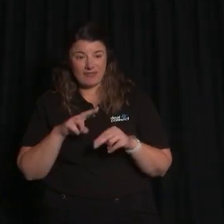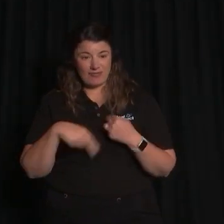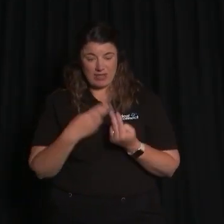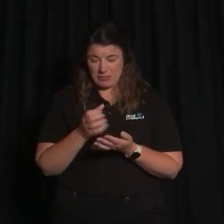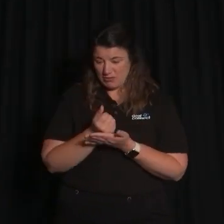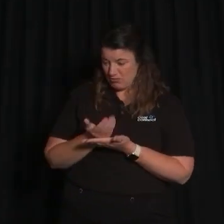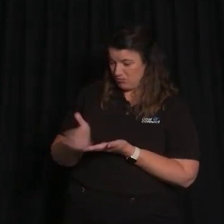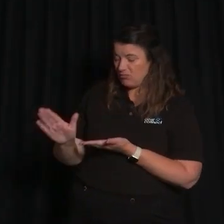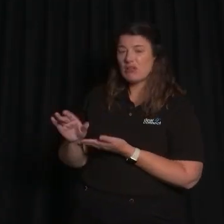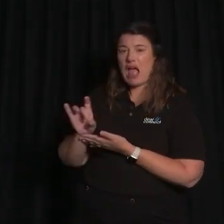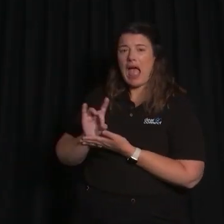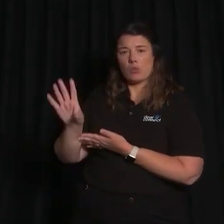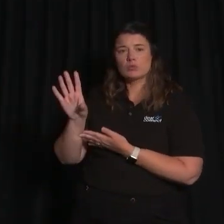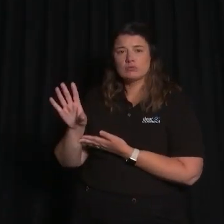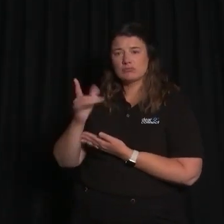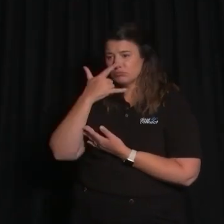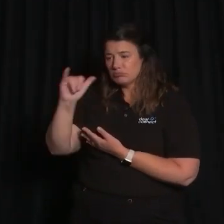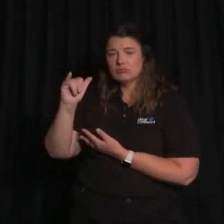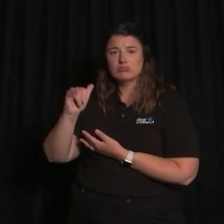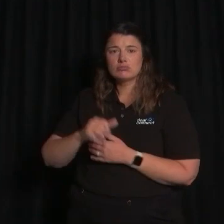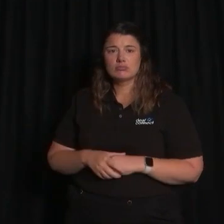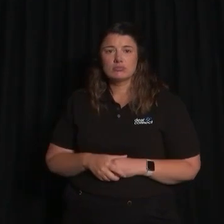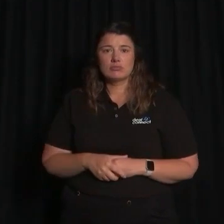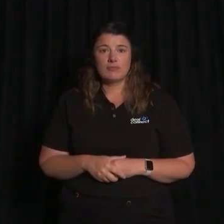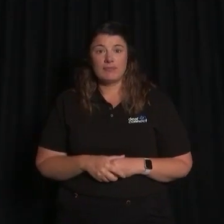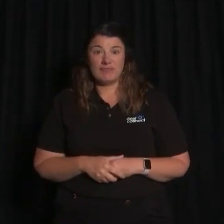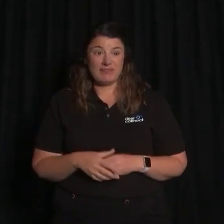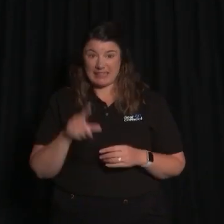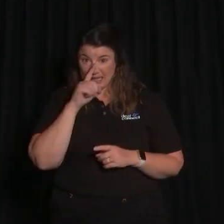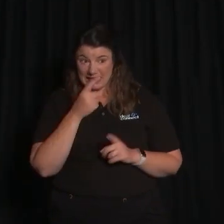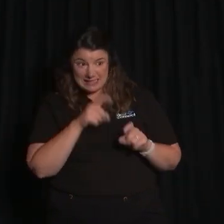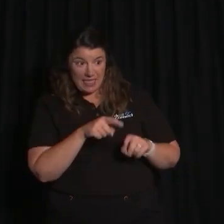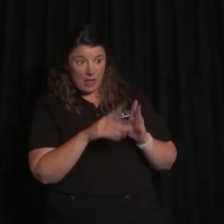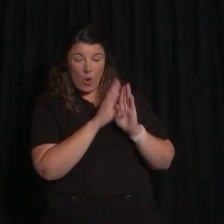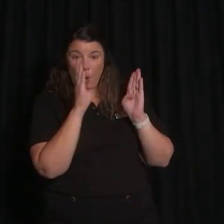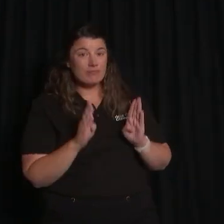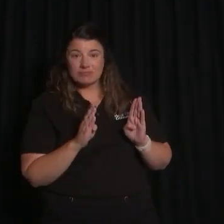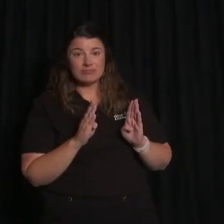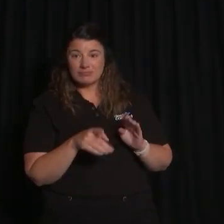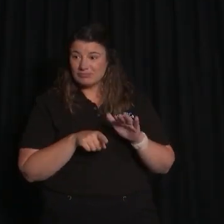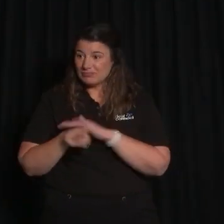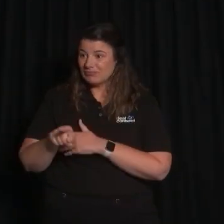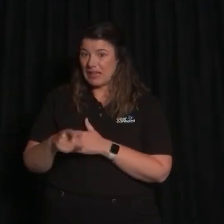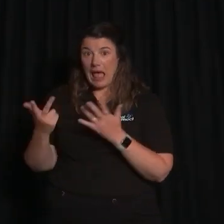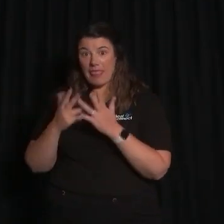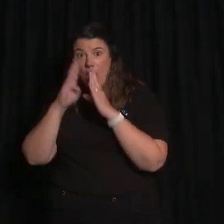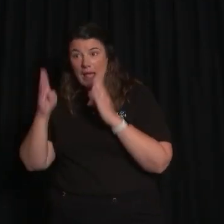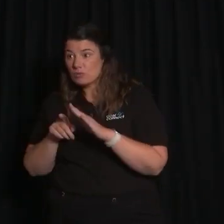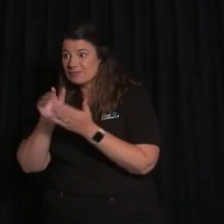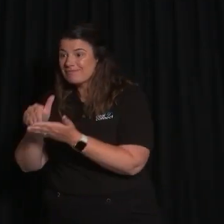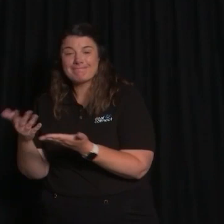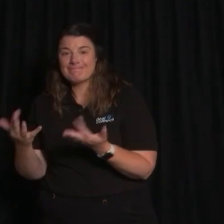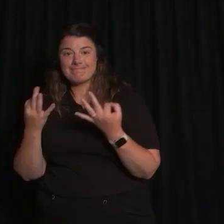by those families for who they are, and they often have to leave home. Now, homelessness rates in Australia are incredibly